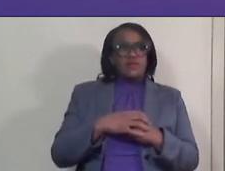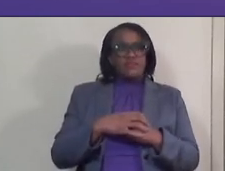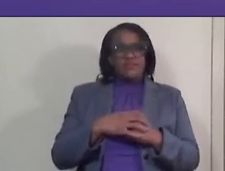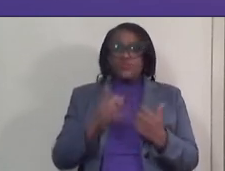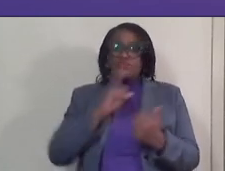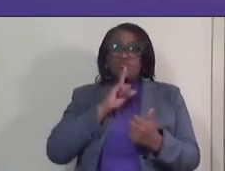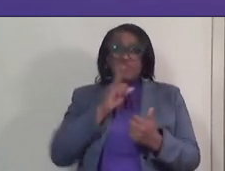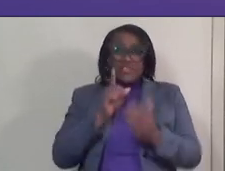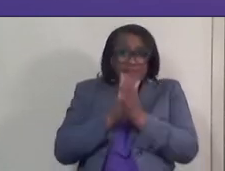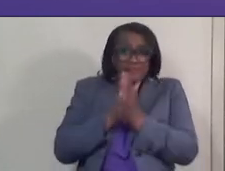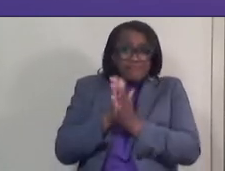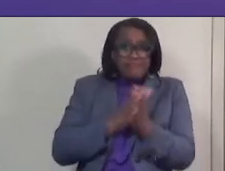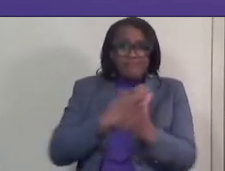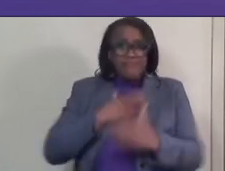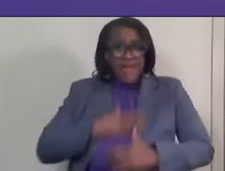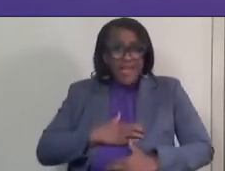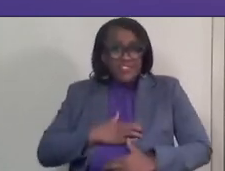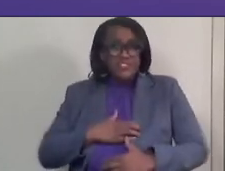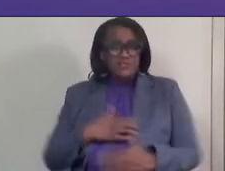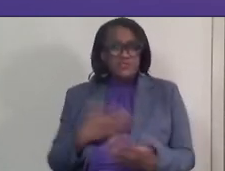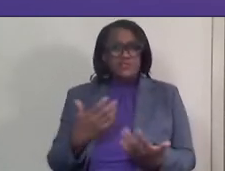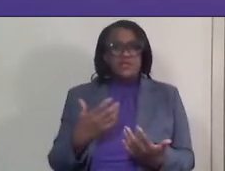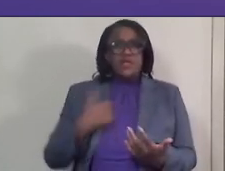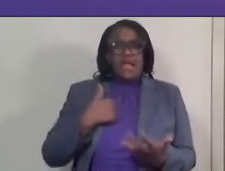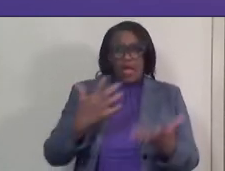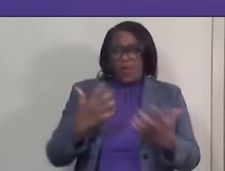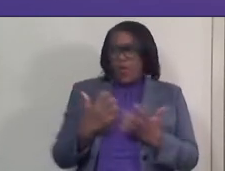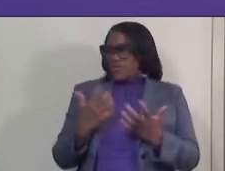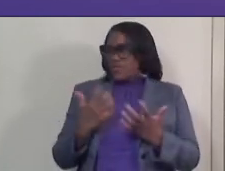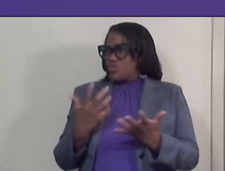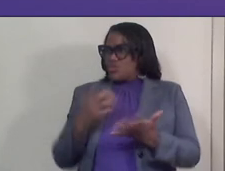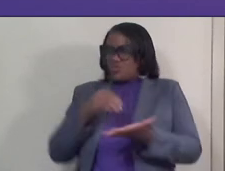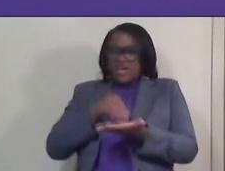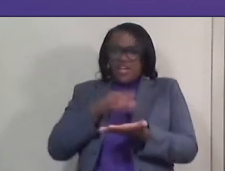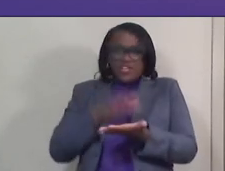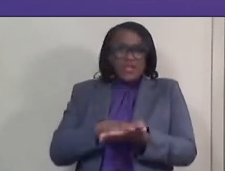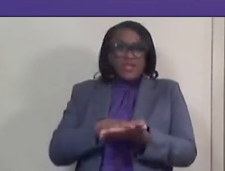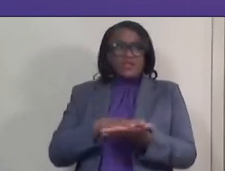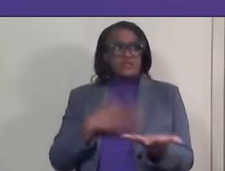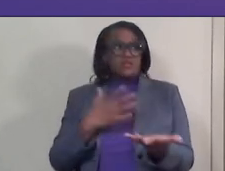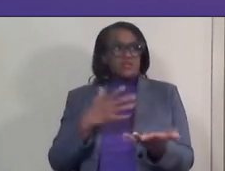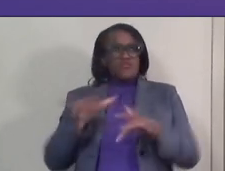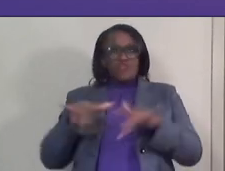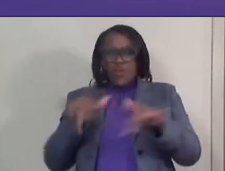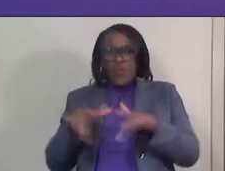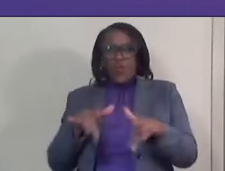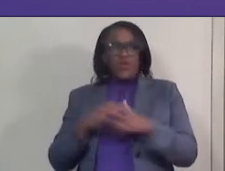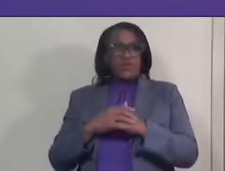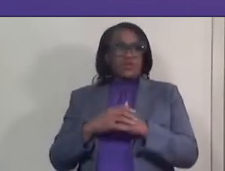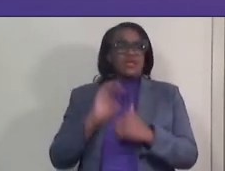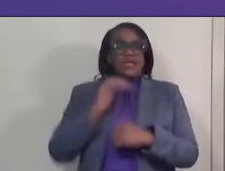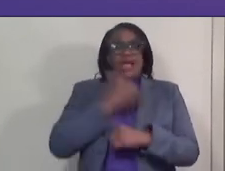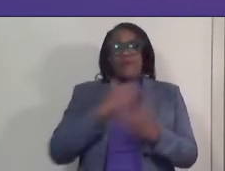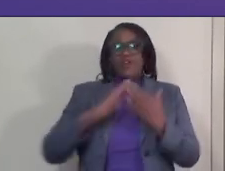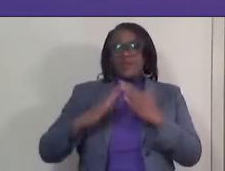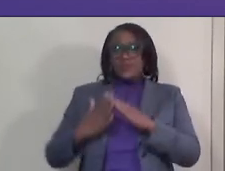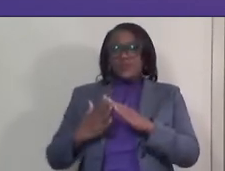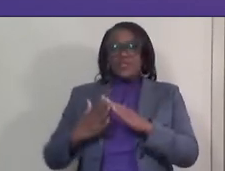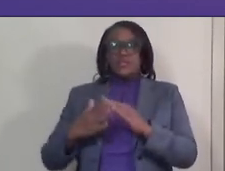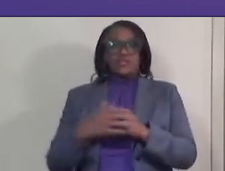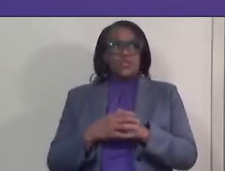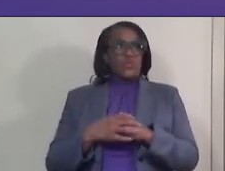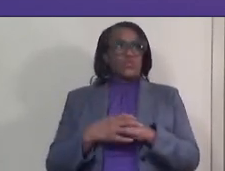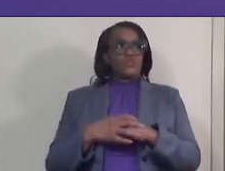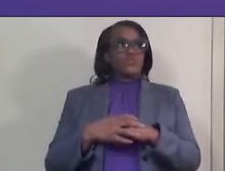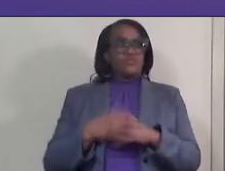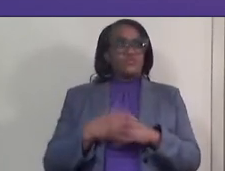I have and this desire to document, record our community. So I just do